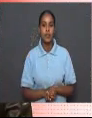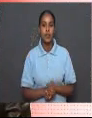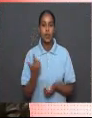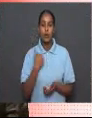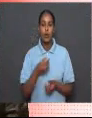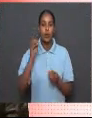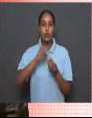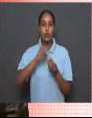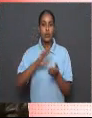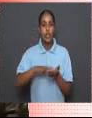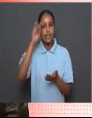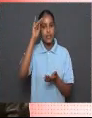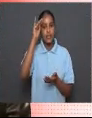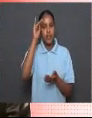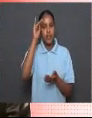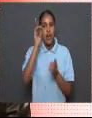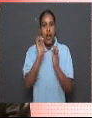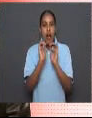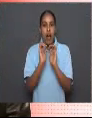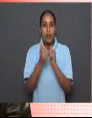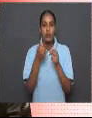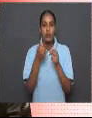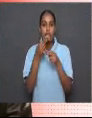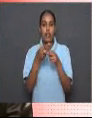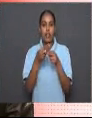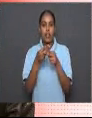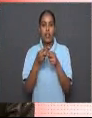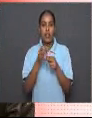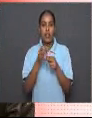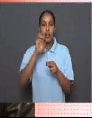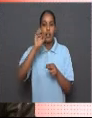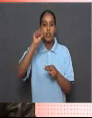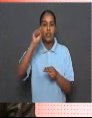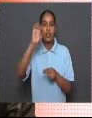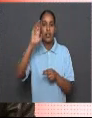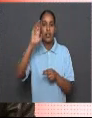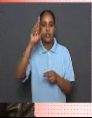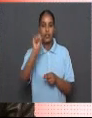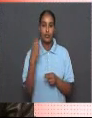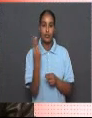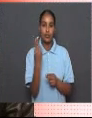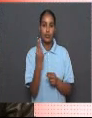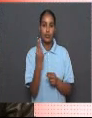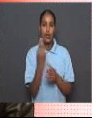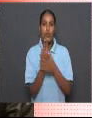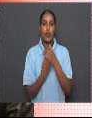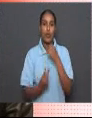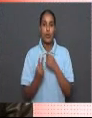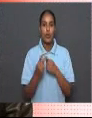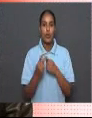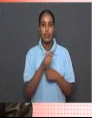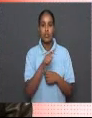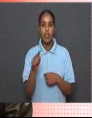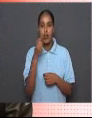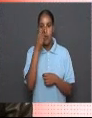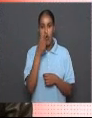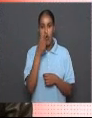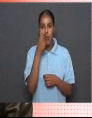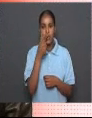We also learned how to name esters using both their